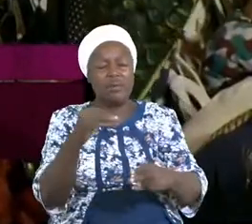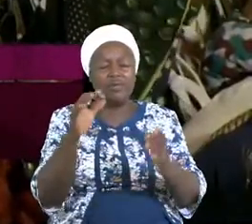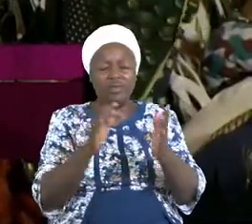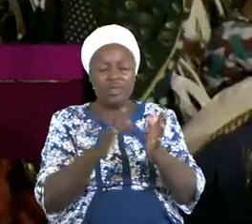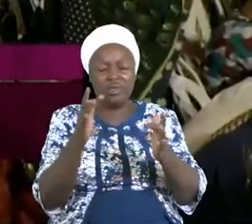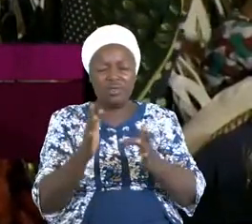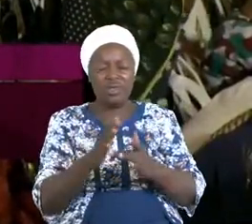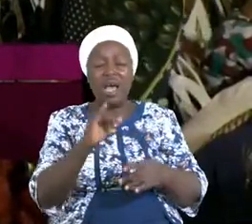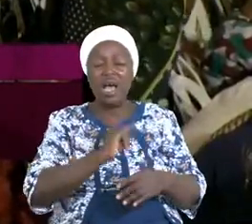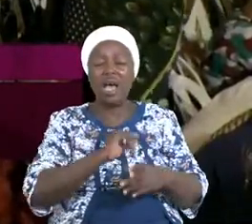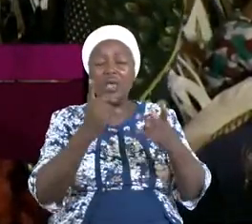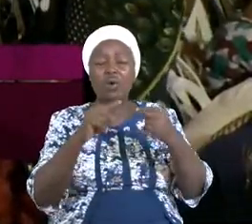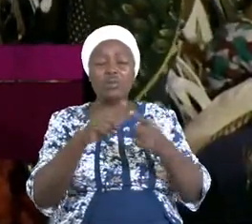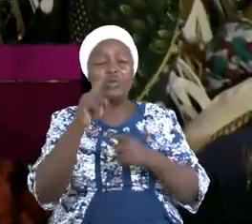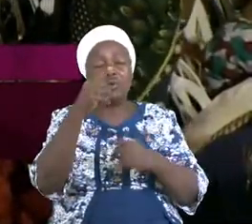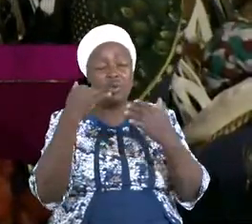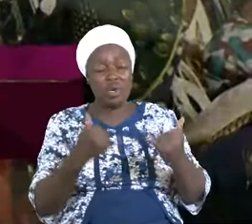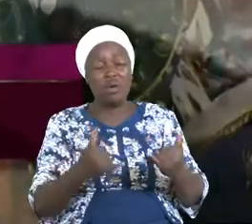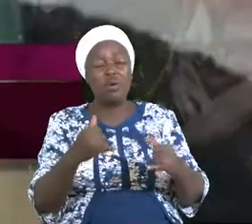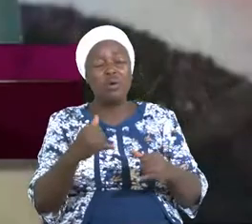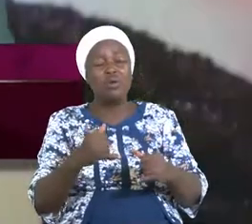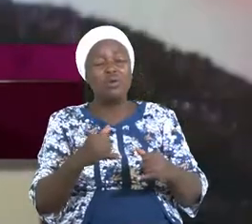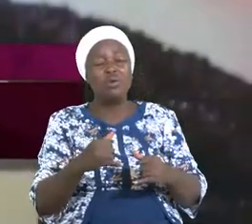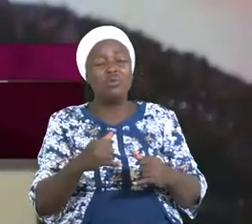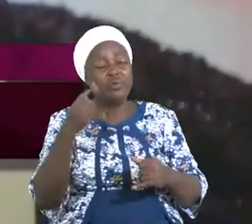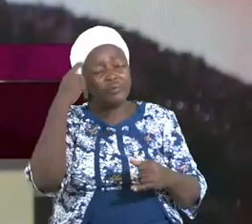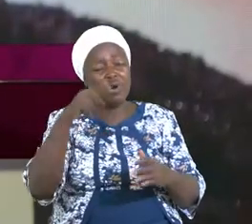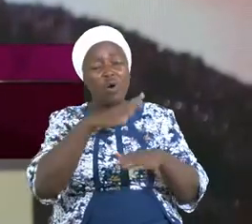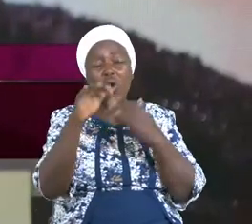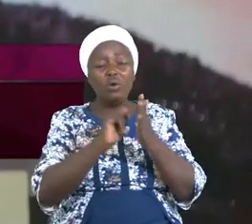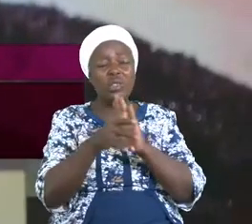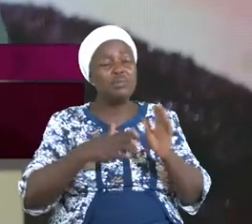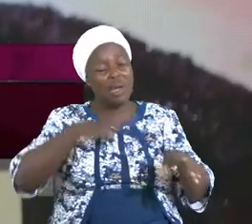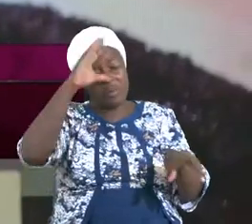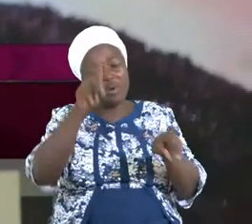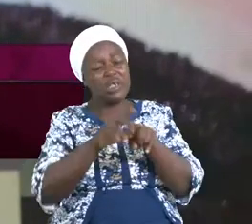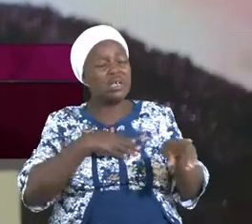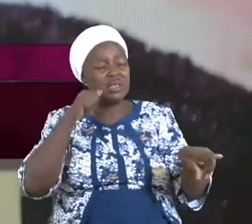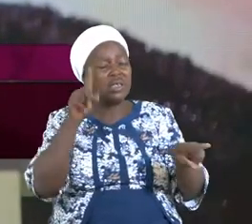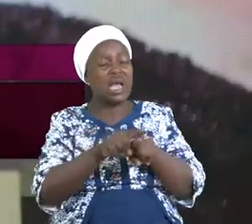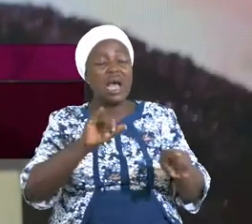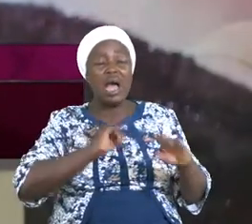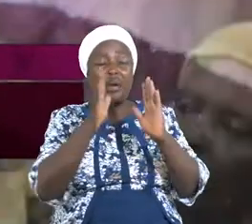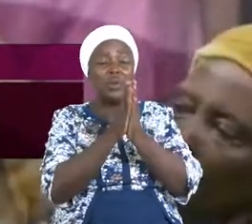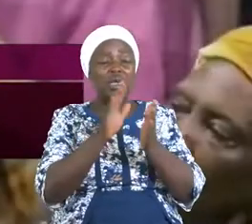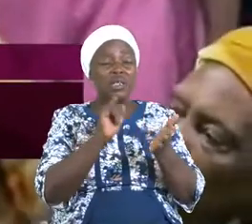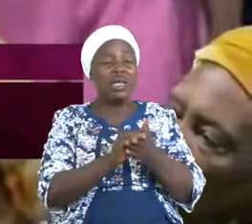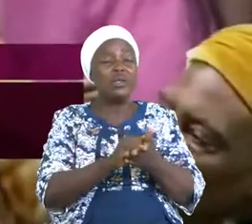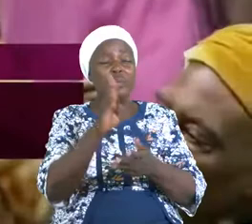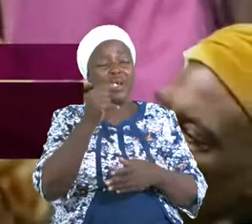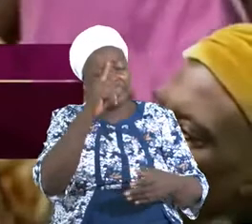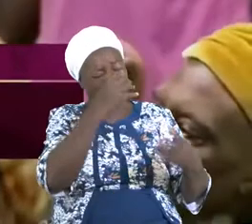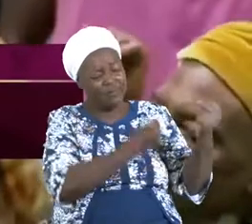I come to you now on behalf of everyone. I pray by faith,